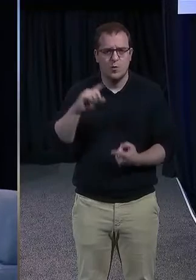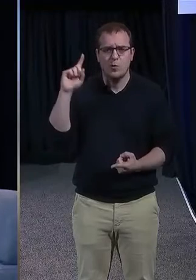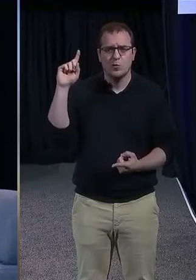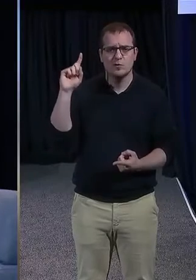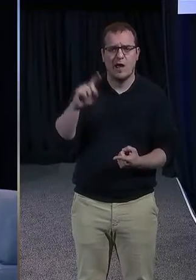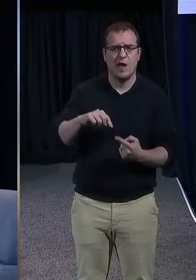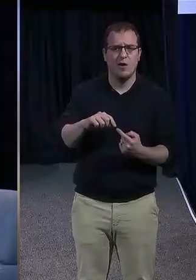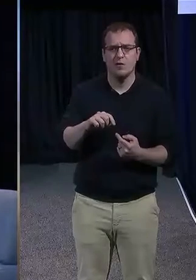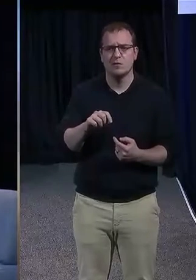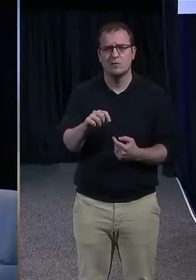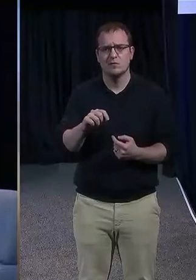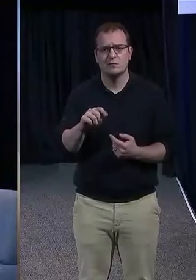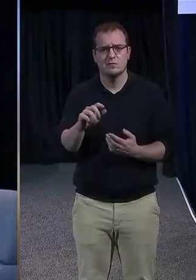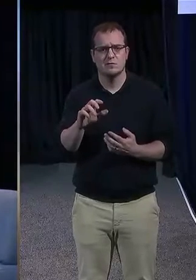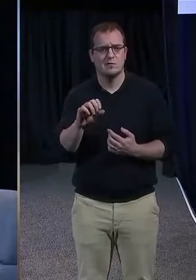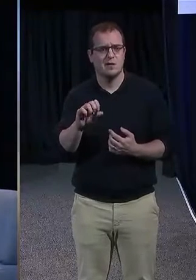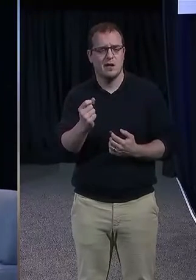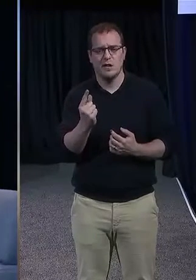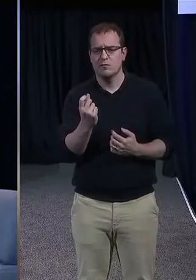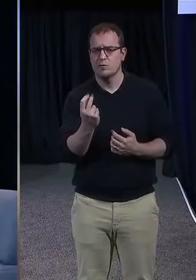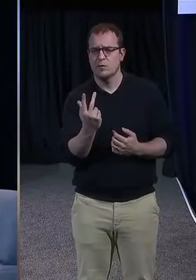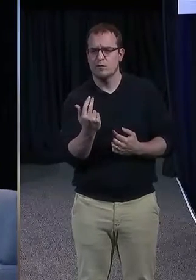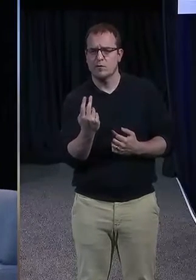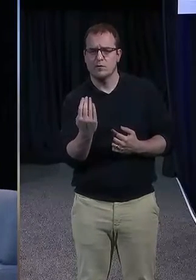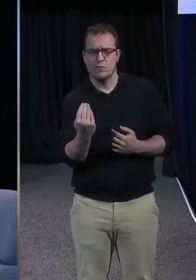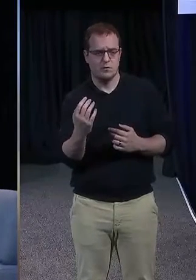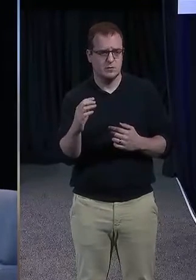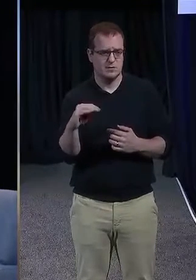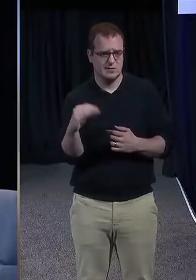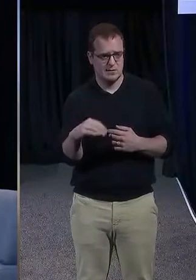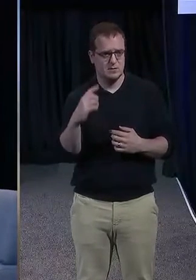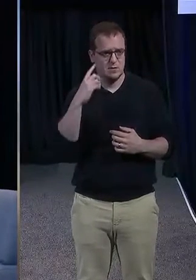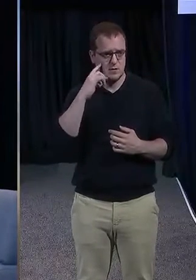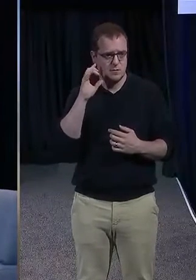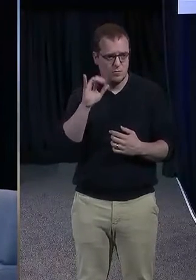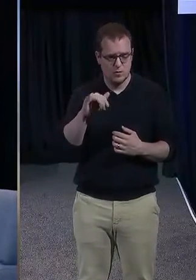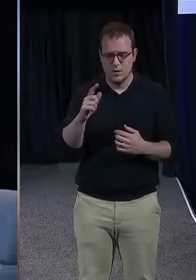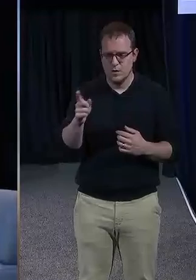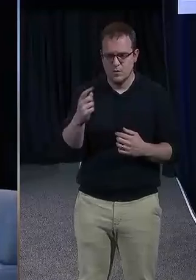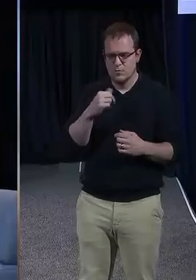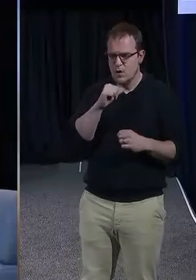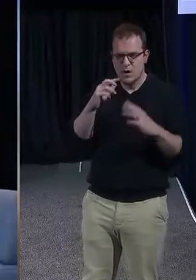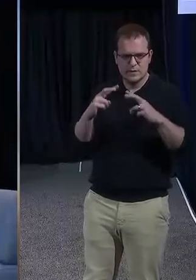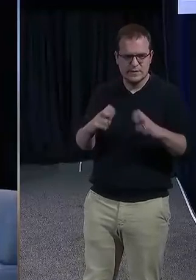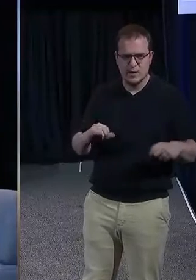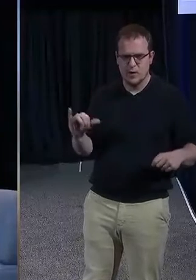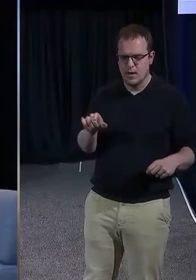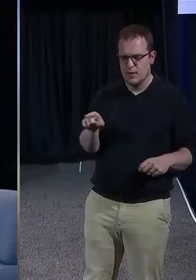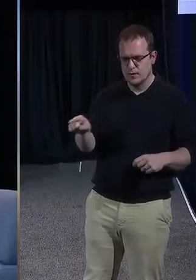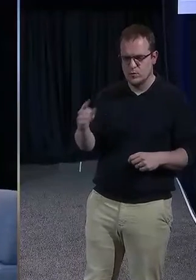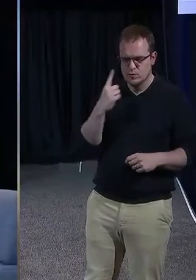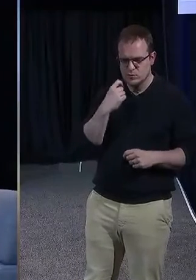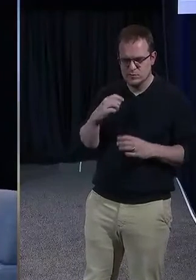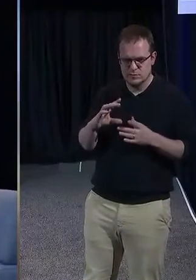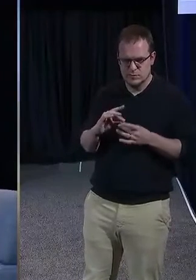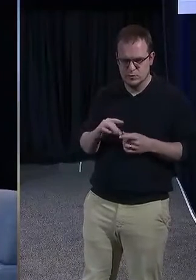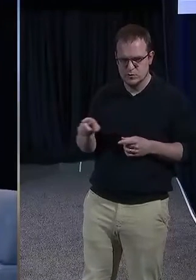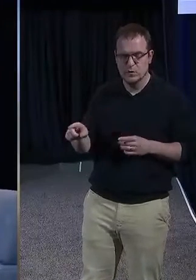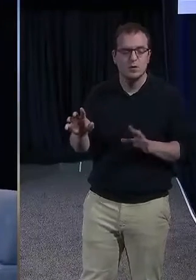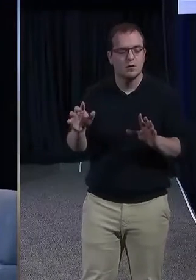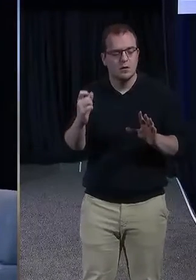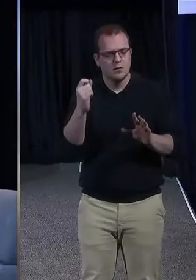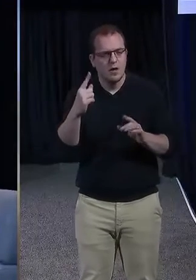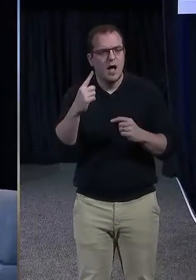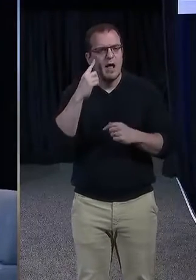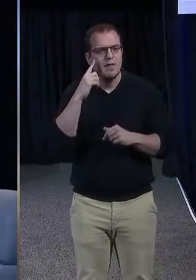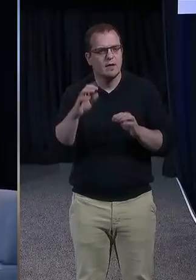teens of students of color, and that's not disaggregated the way that Dr. Almohandes was talking about. Where I think that we